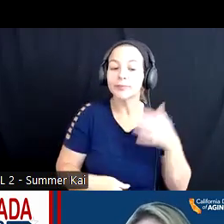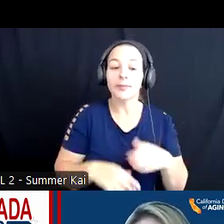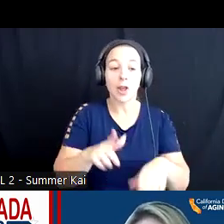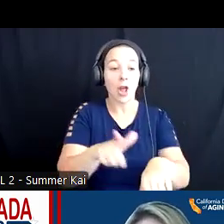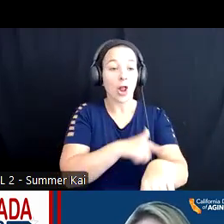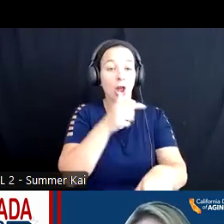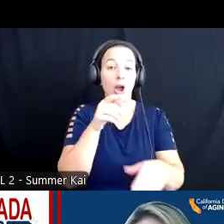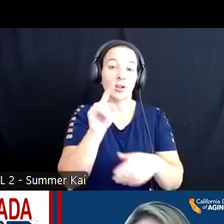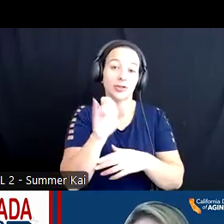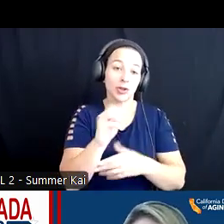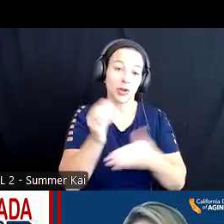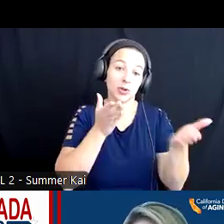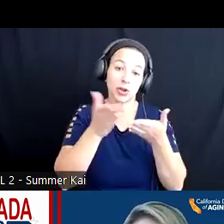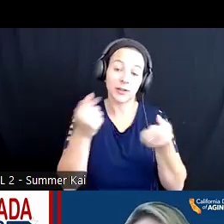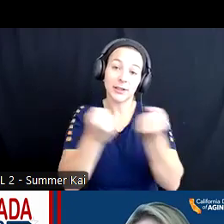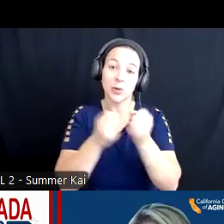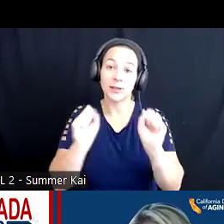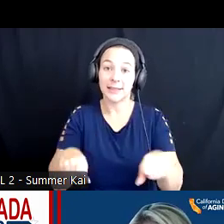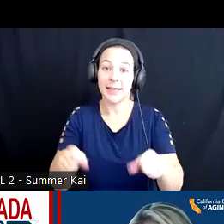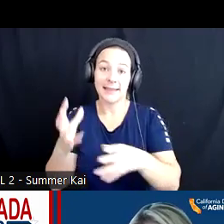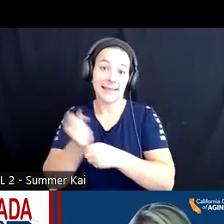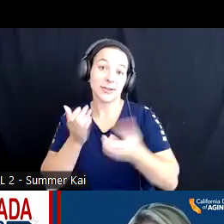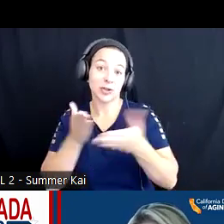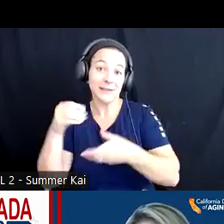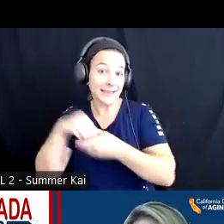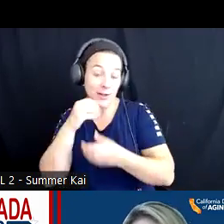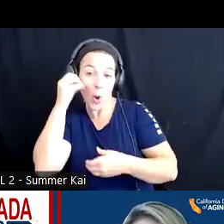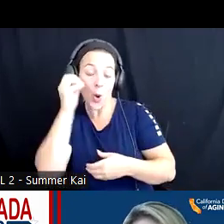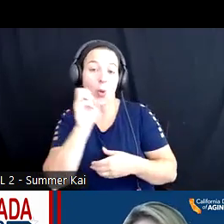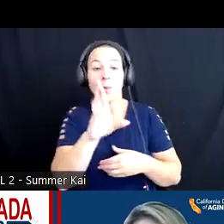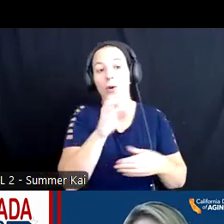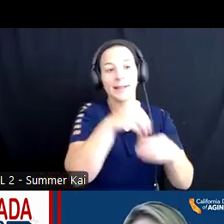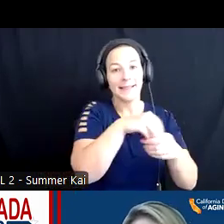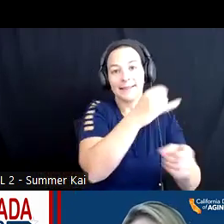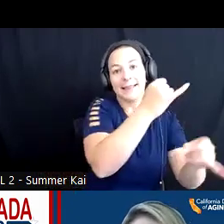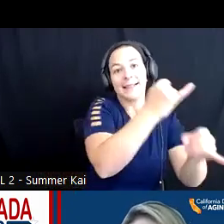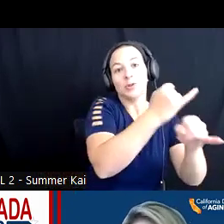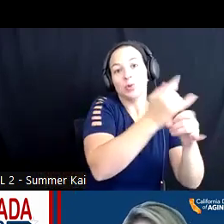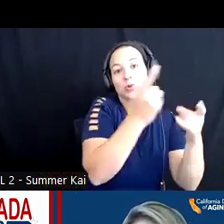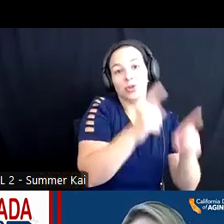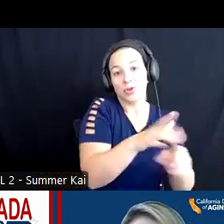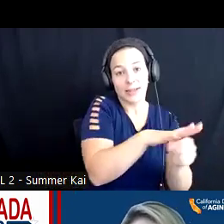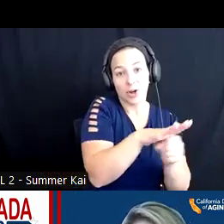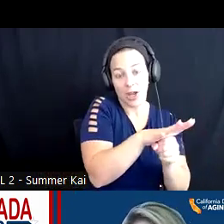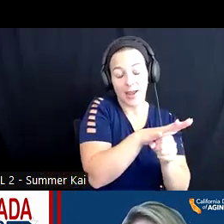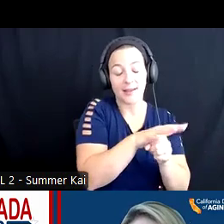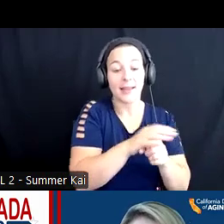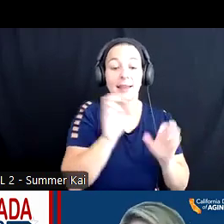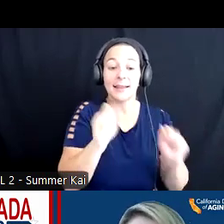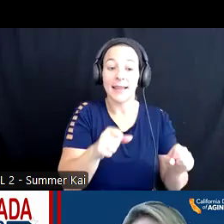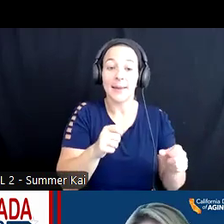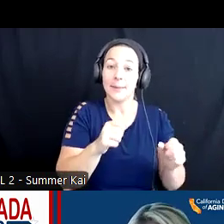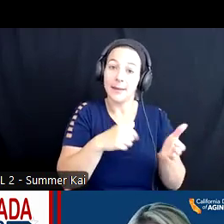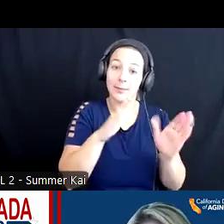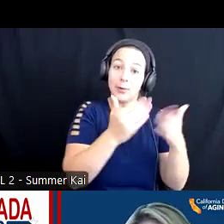and supports can be received in either a home or an institutional setting, and it can be provided by paid and